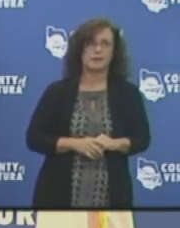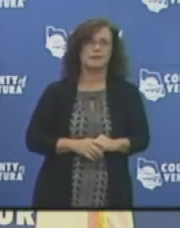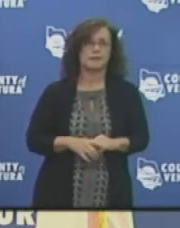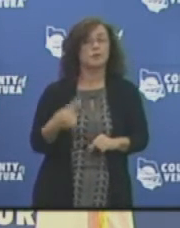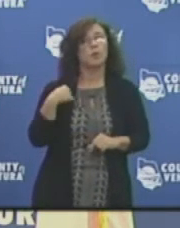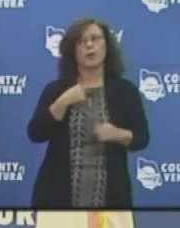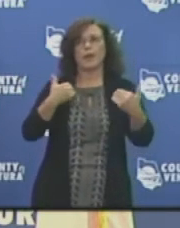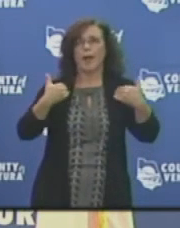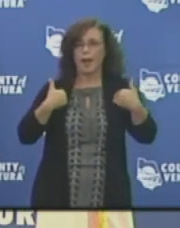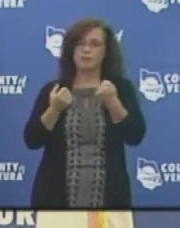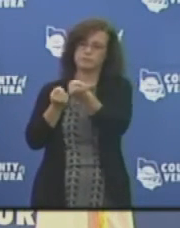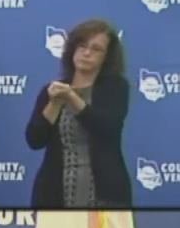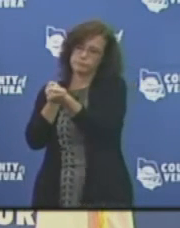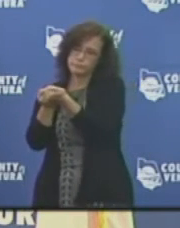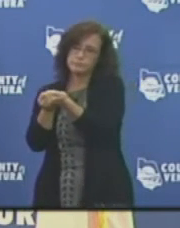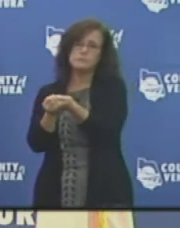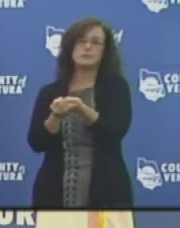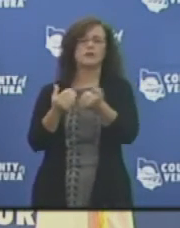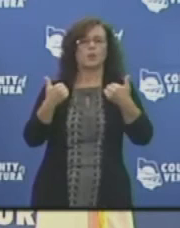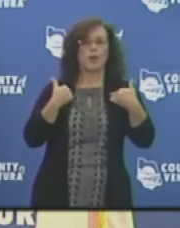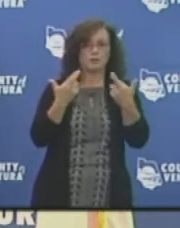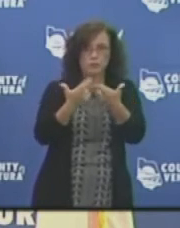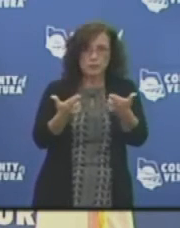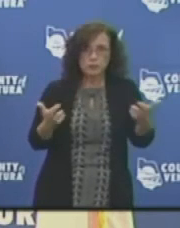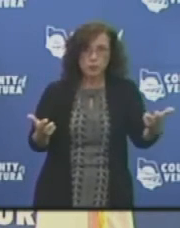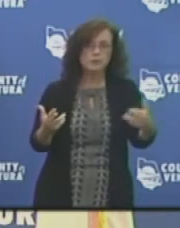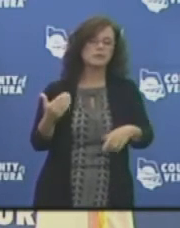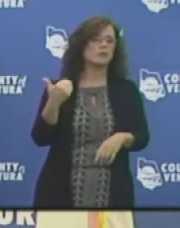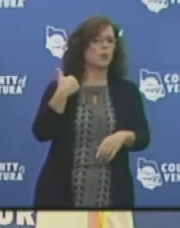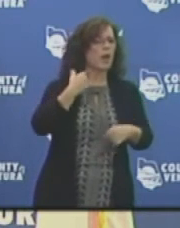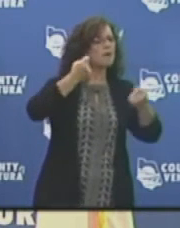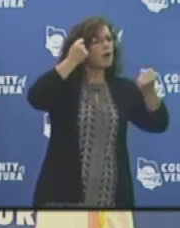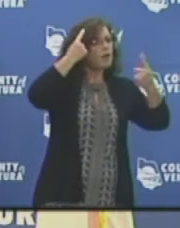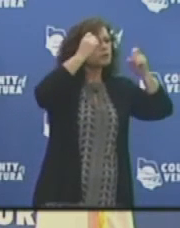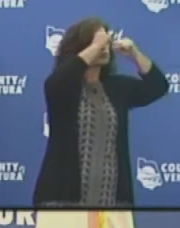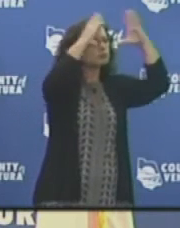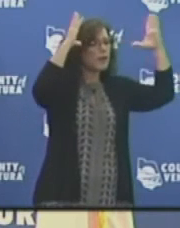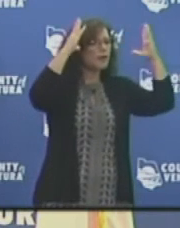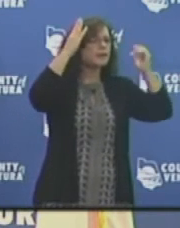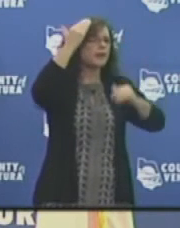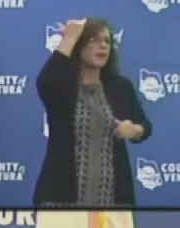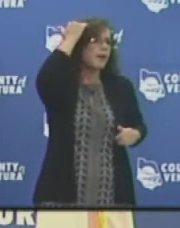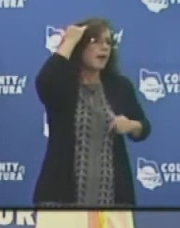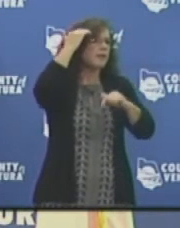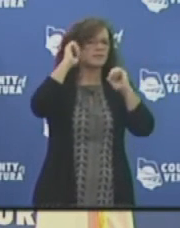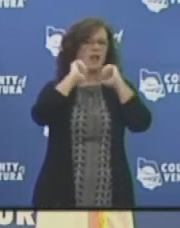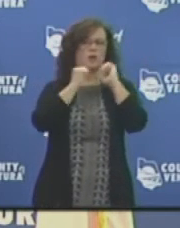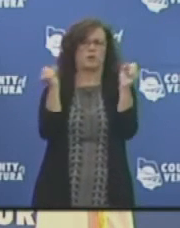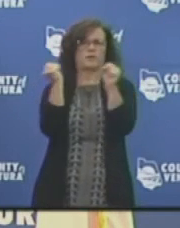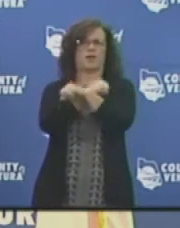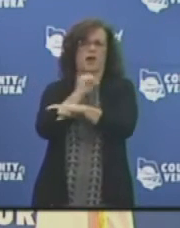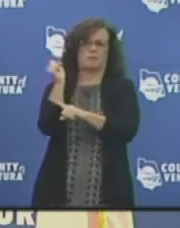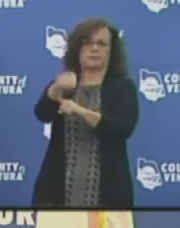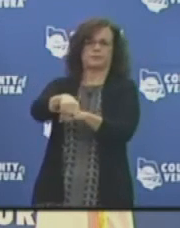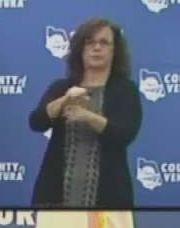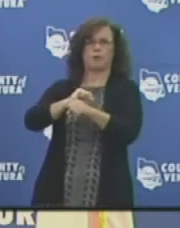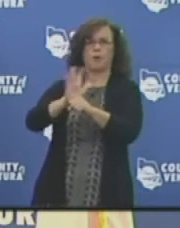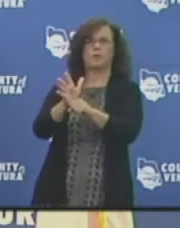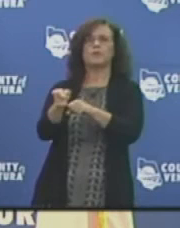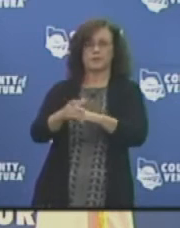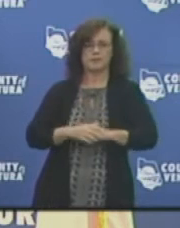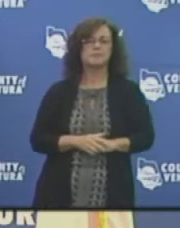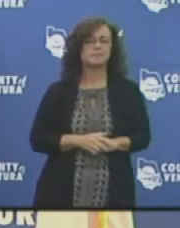the understanding to fight back against this infectious disease. We've been born into a time